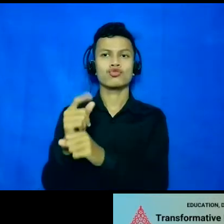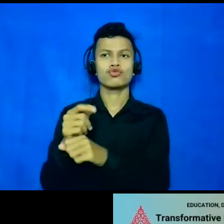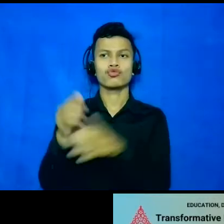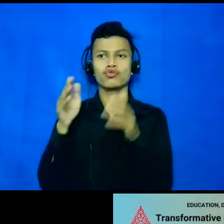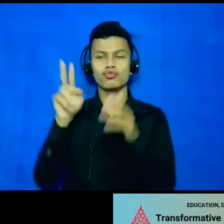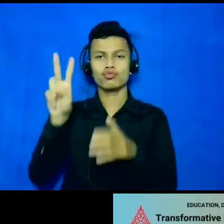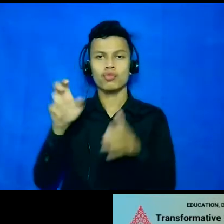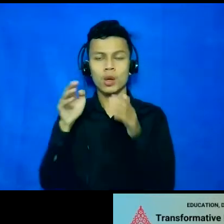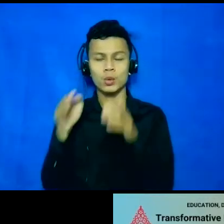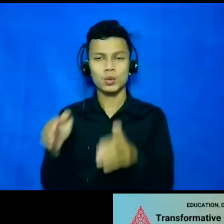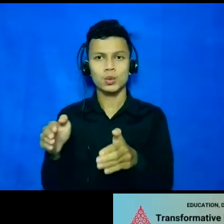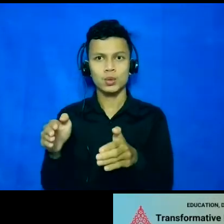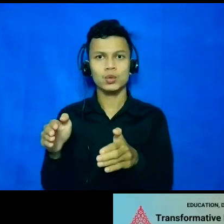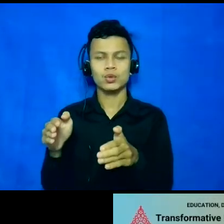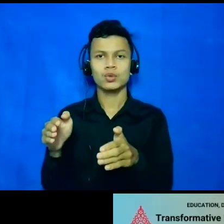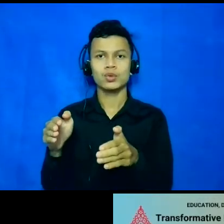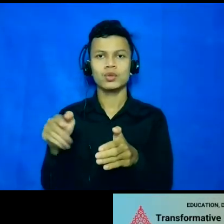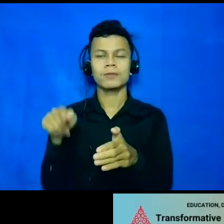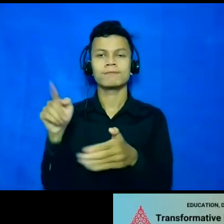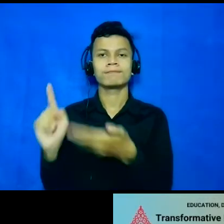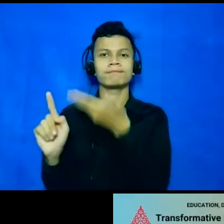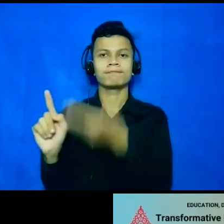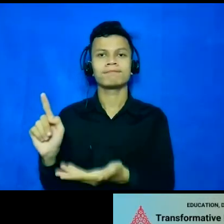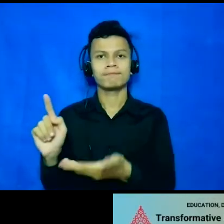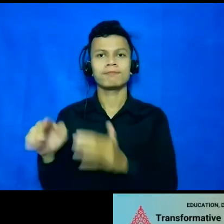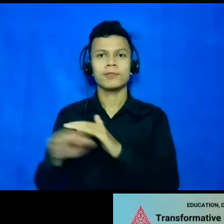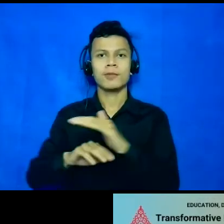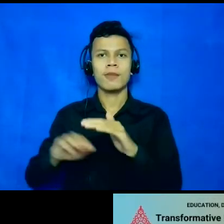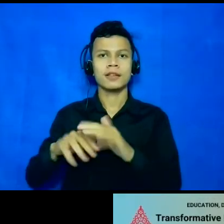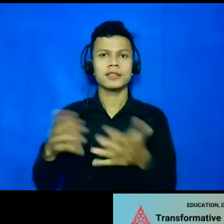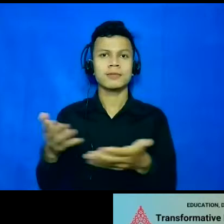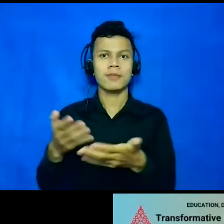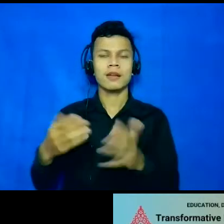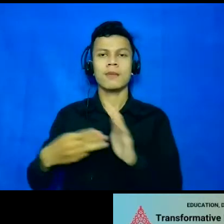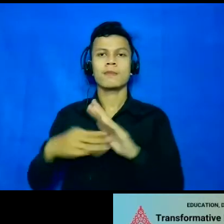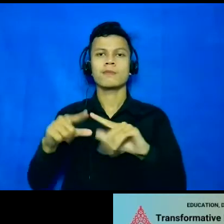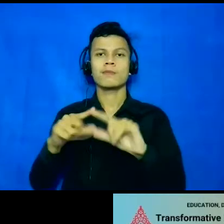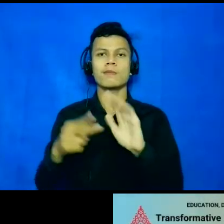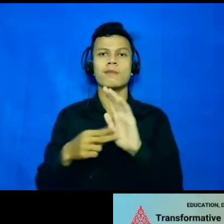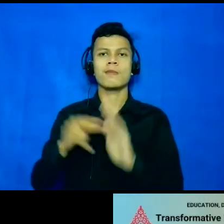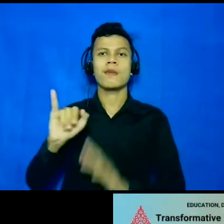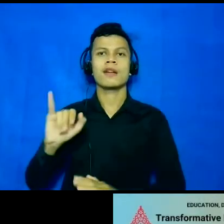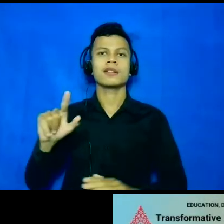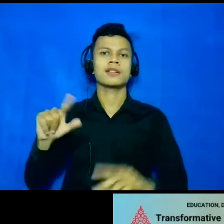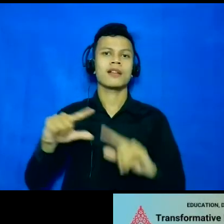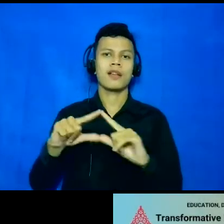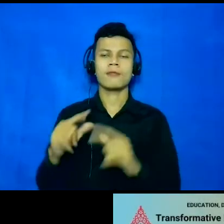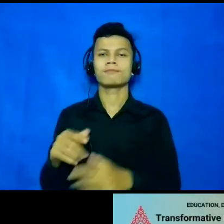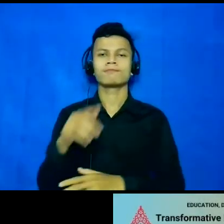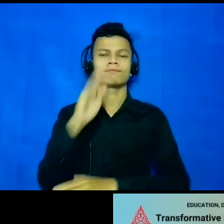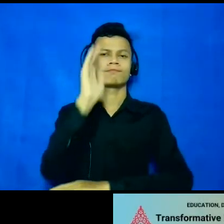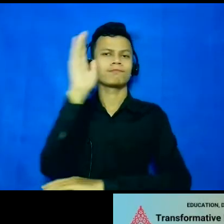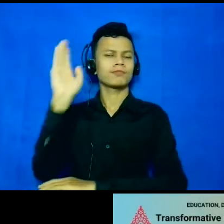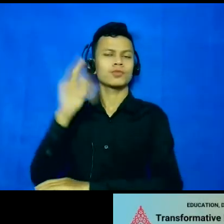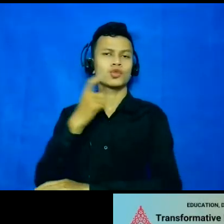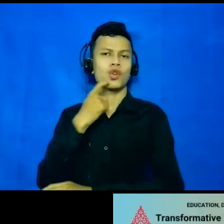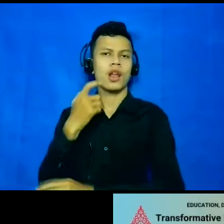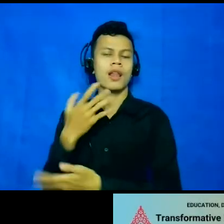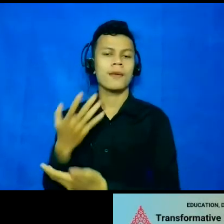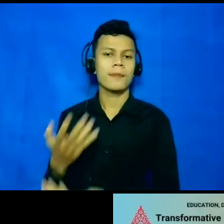She is based in Metro Manila, Philippines. Rachel will be sharing about overcoming digital divide for equitable